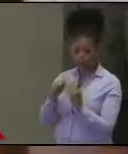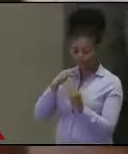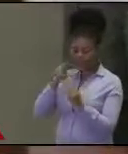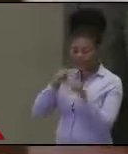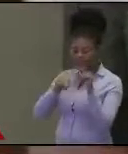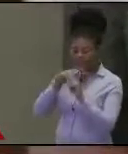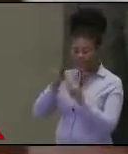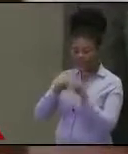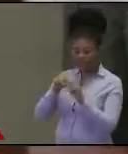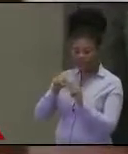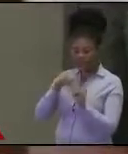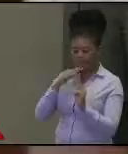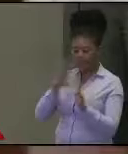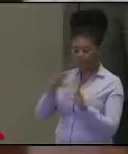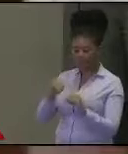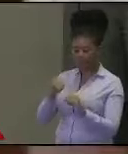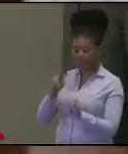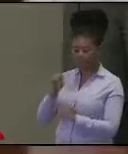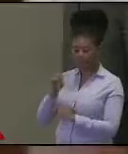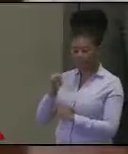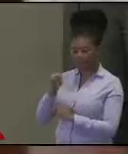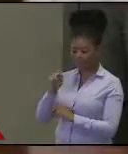Iflat yokwe nge-stop nonsense.